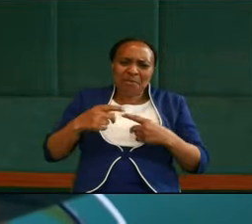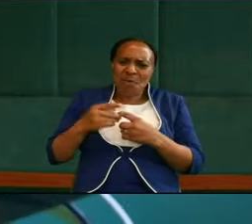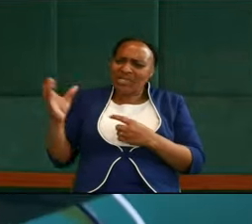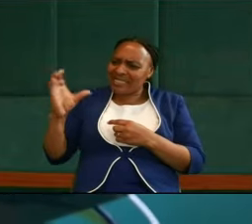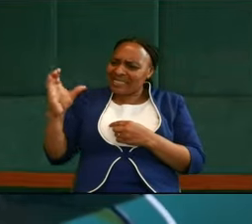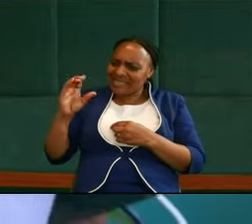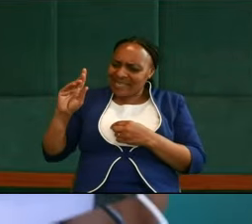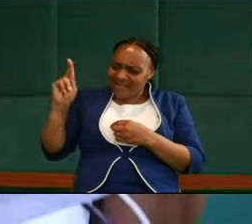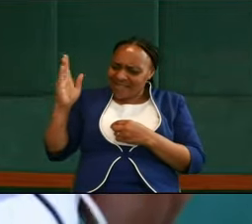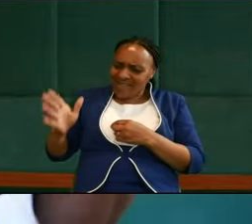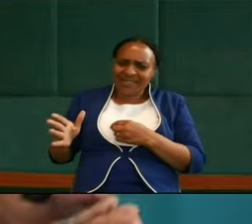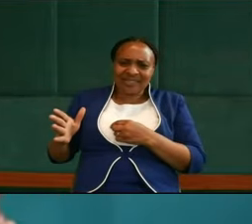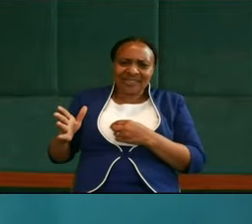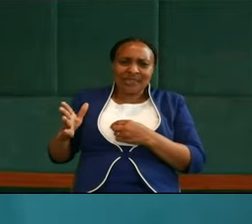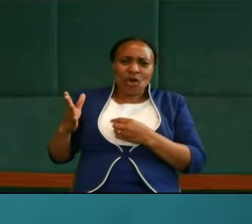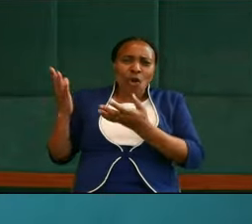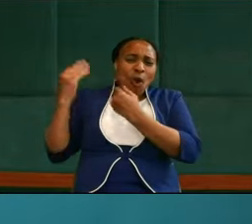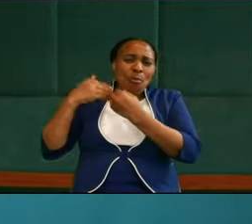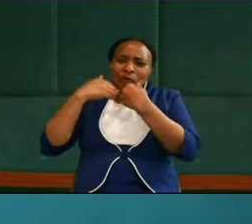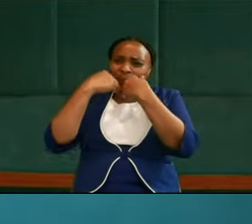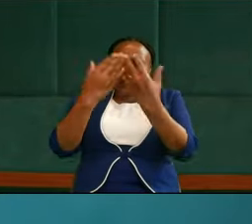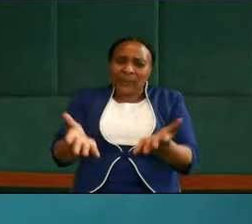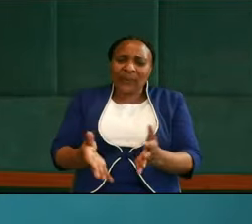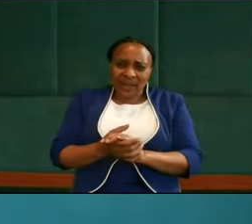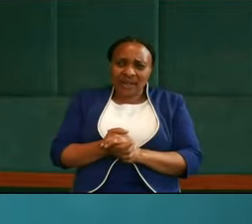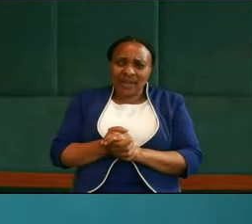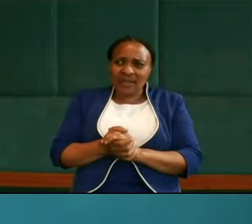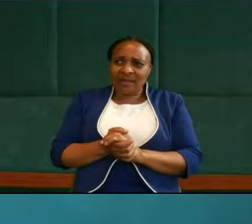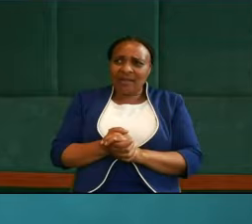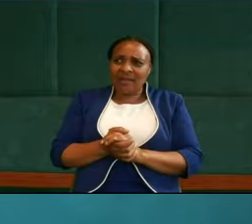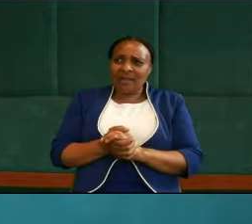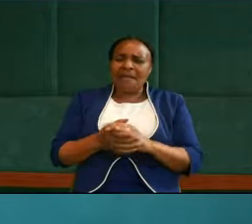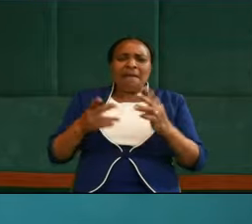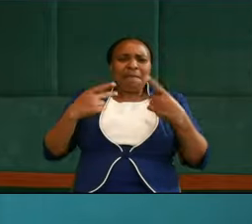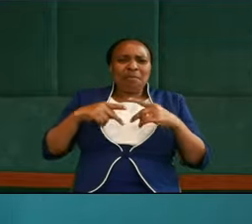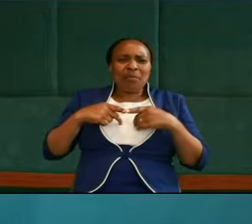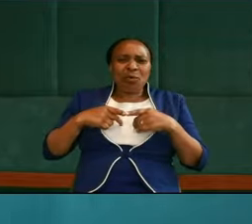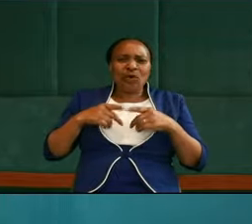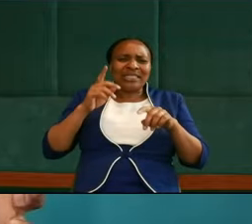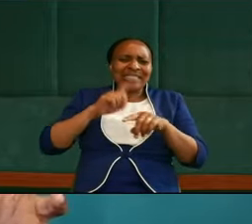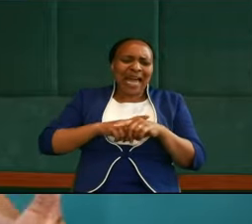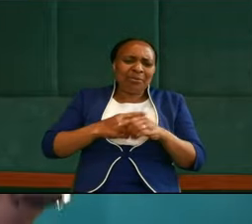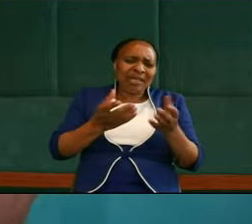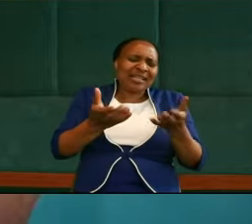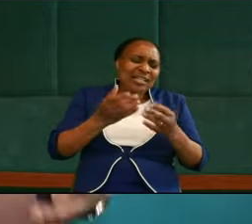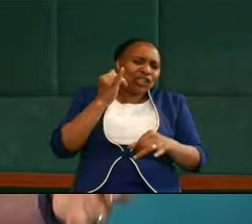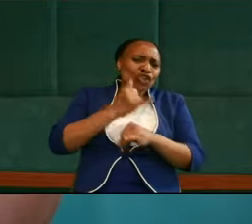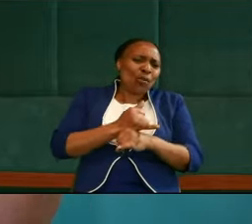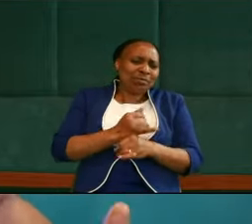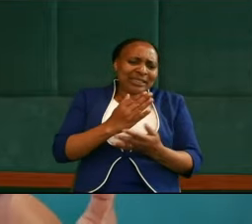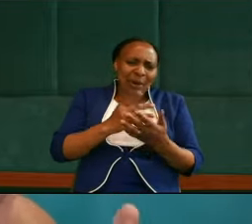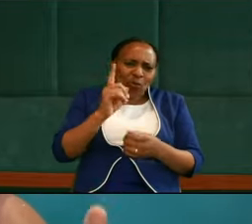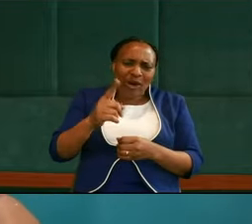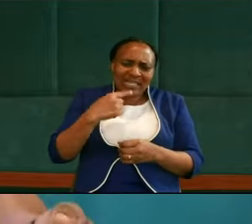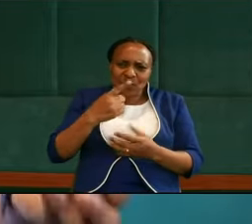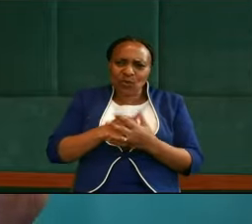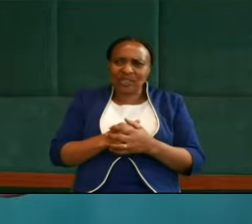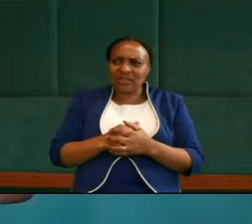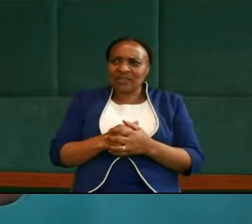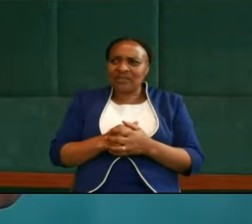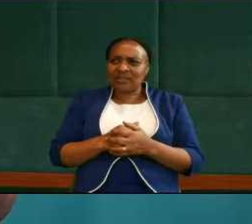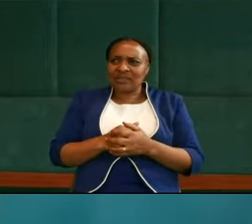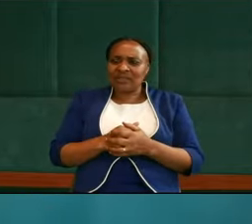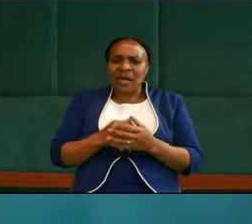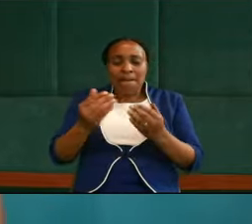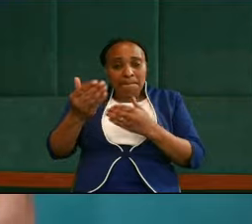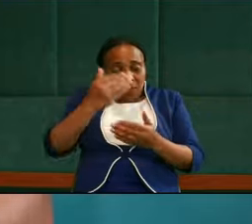hope. Sometimes our young girls don't even have food to eat, and when they even need a job, somebody say, compromise before